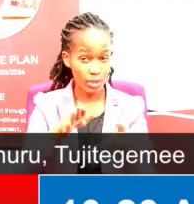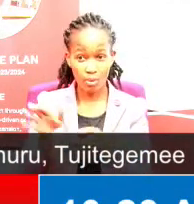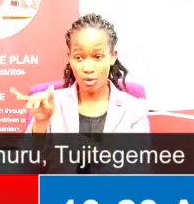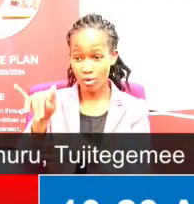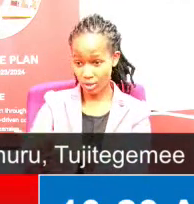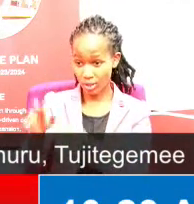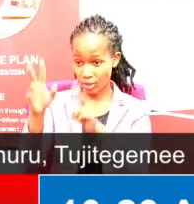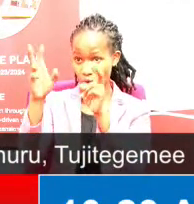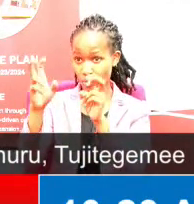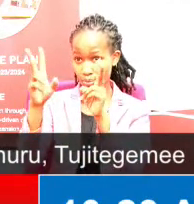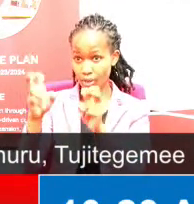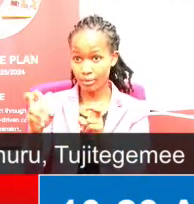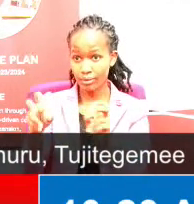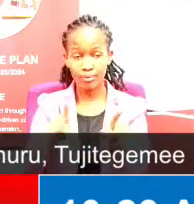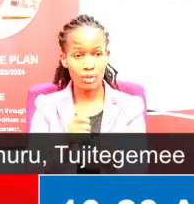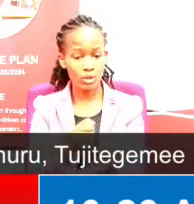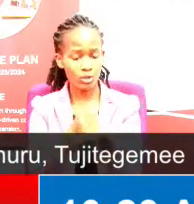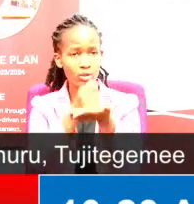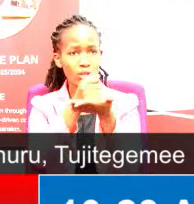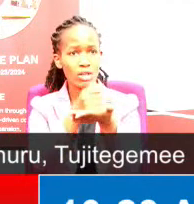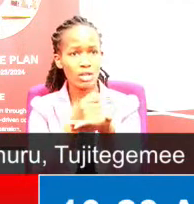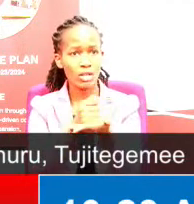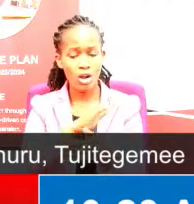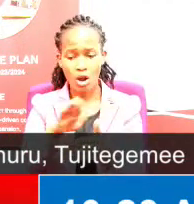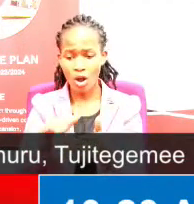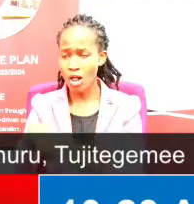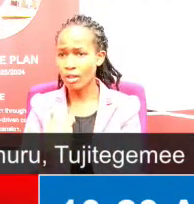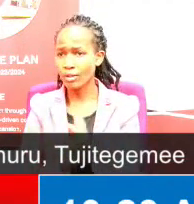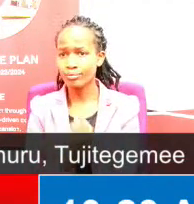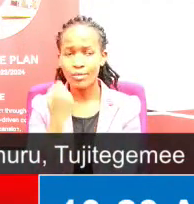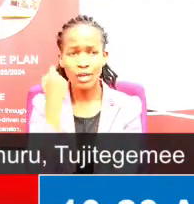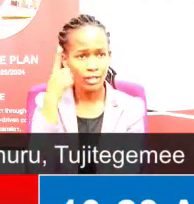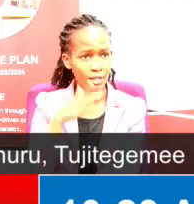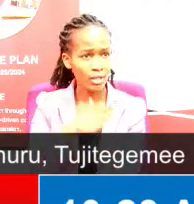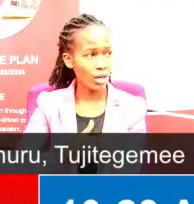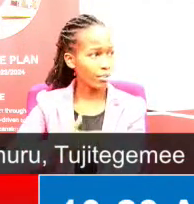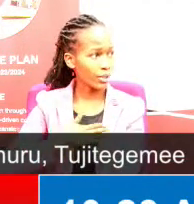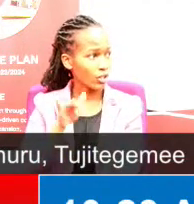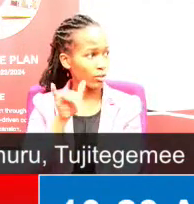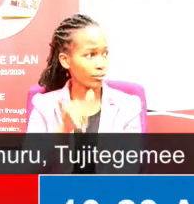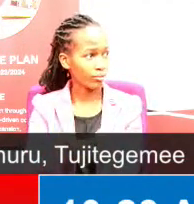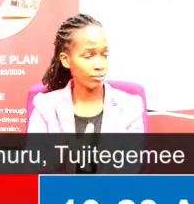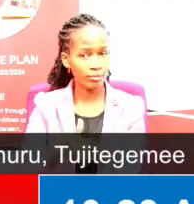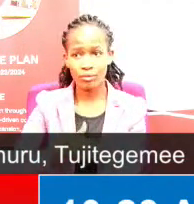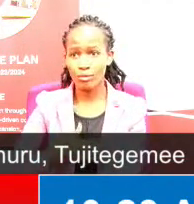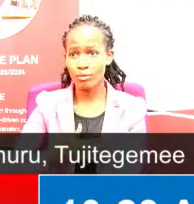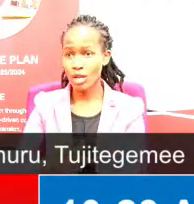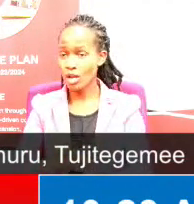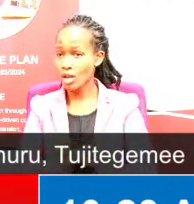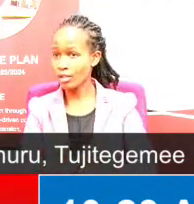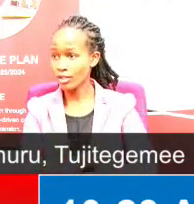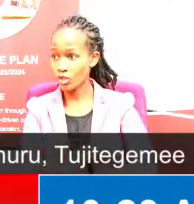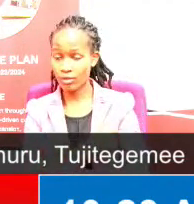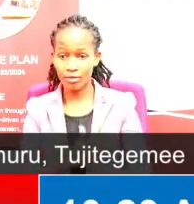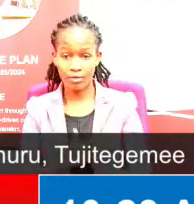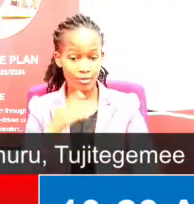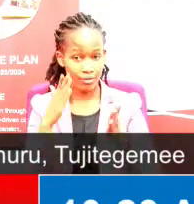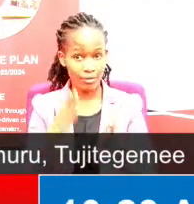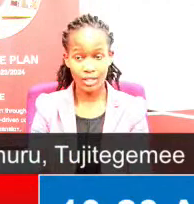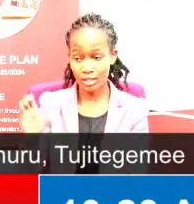this theme and to help us all understand and appreciate it. Our chief guest, the Honorable